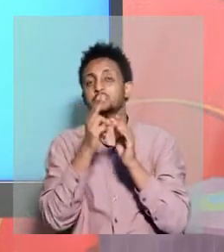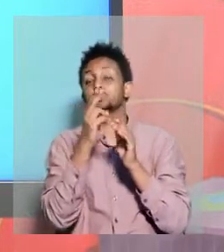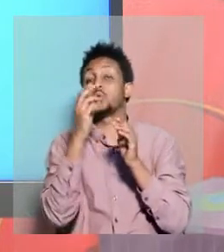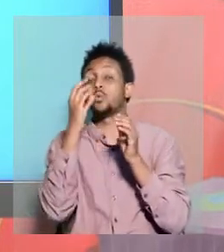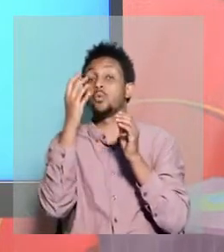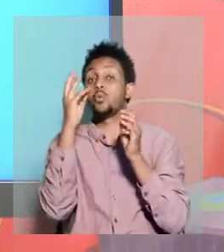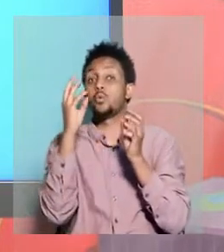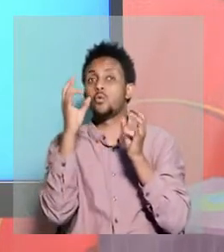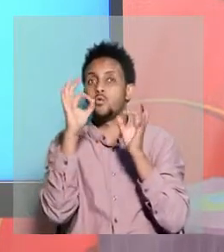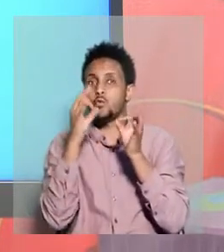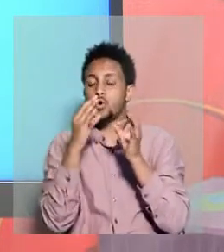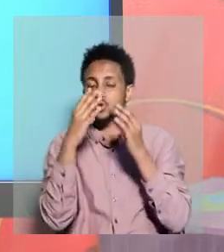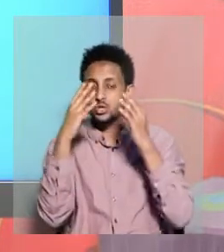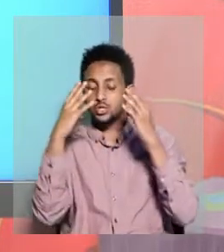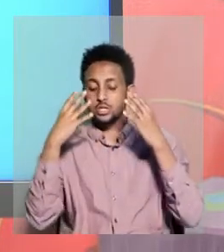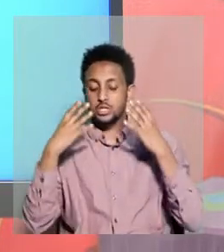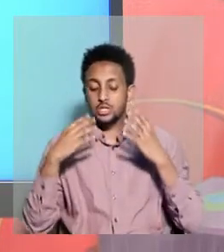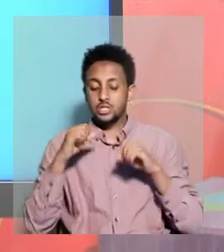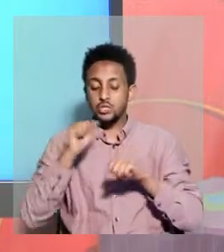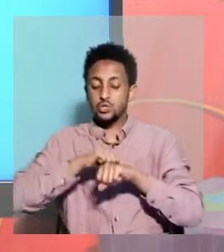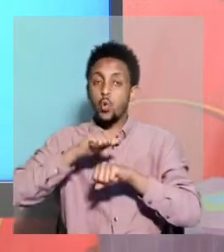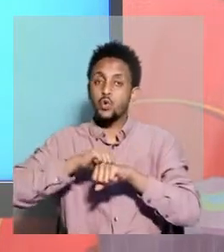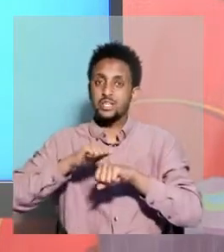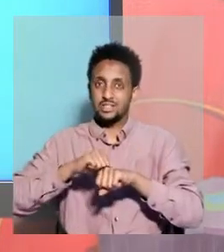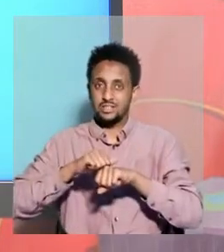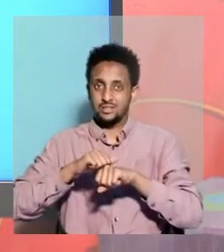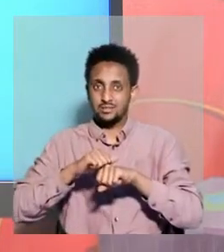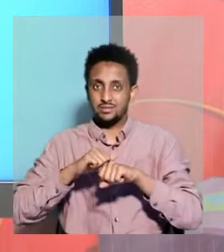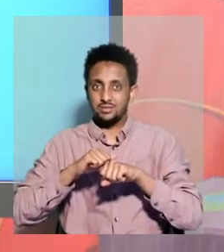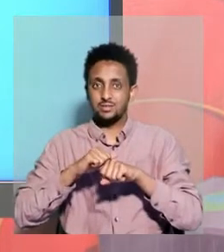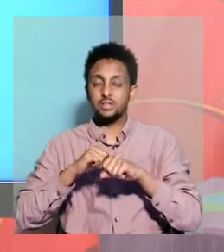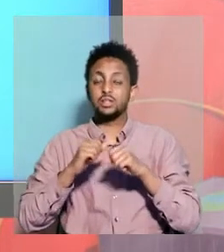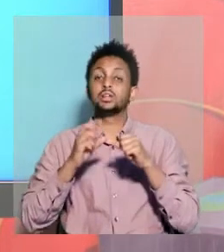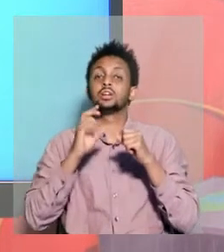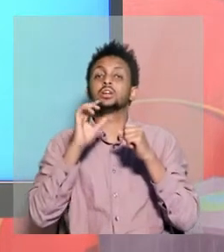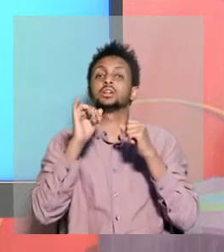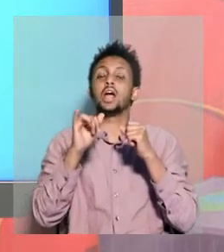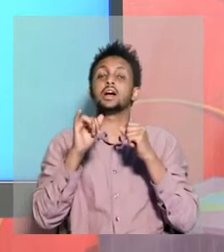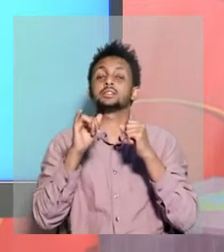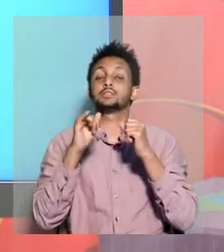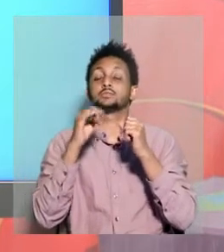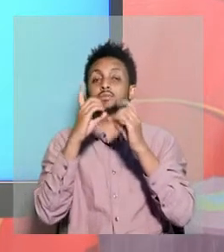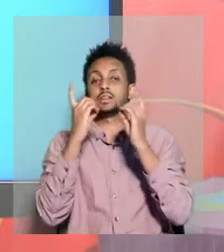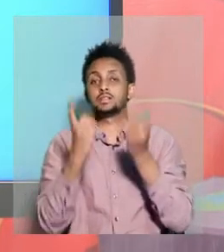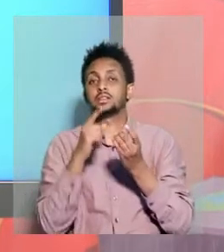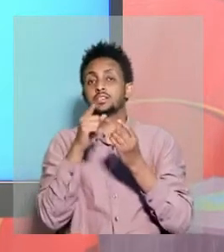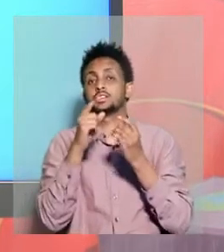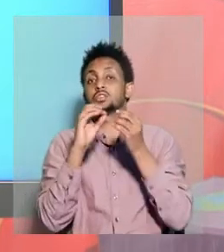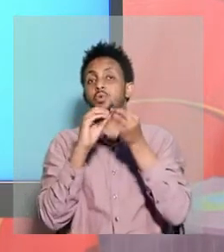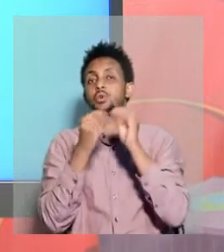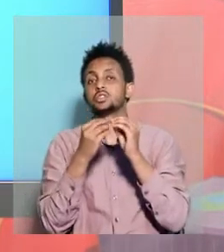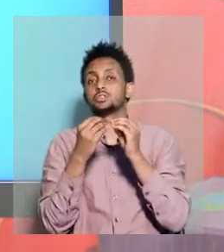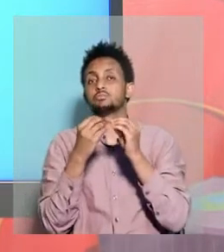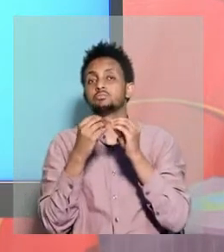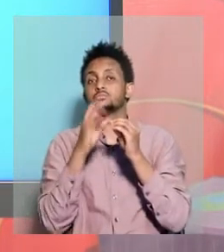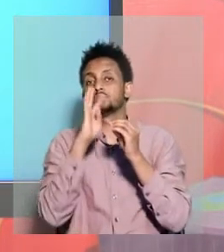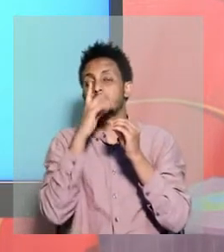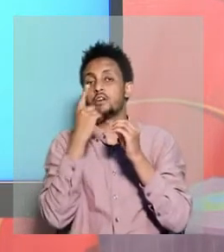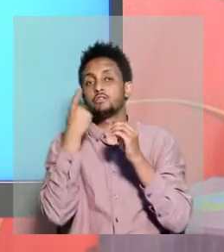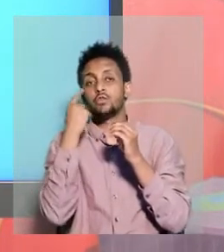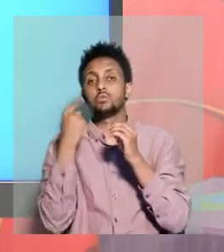wave for solid bodies generally can be determined as Young's modulus over density. This equation is derived from this